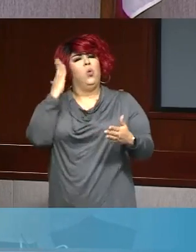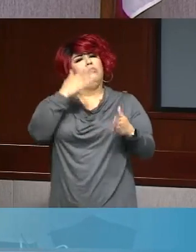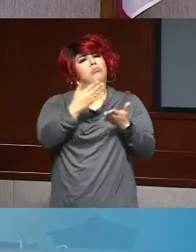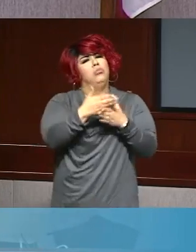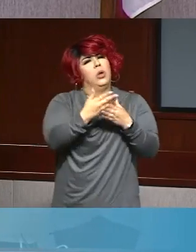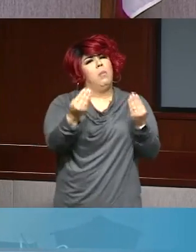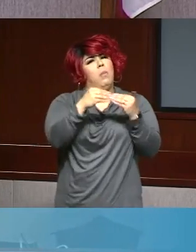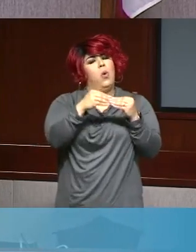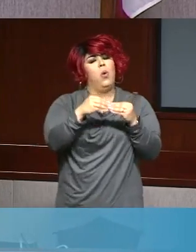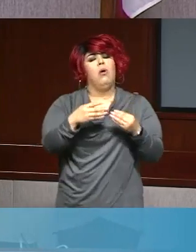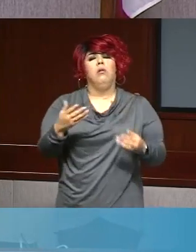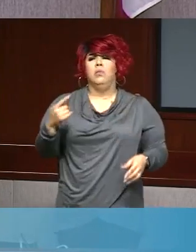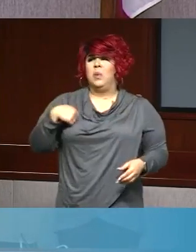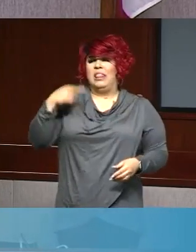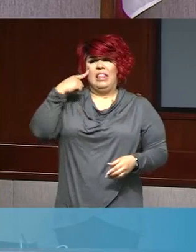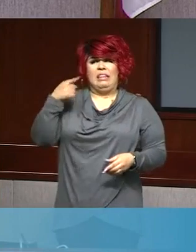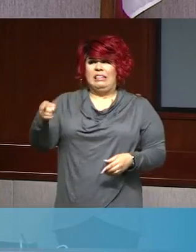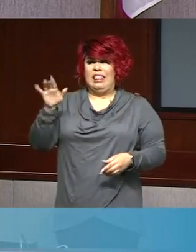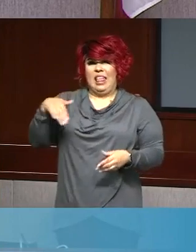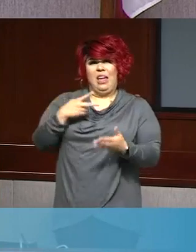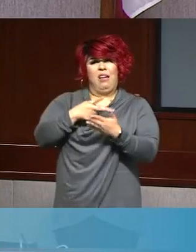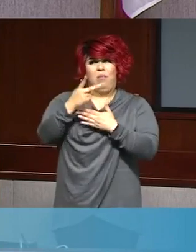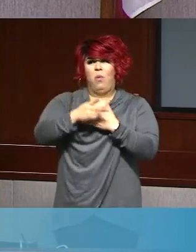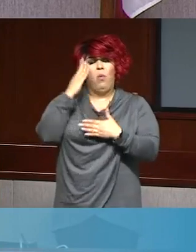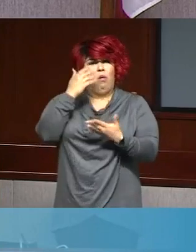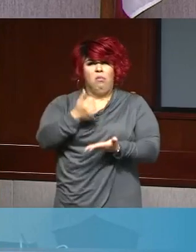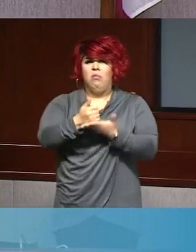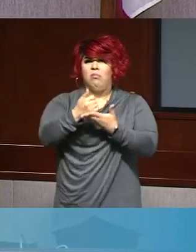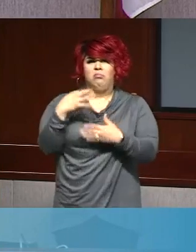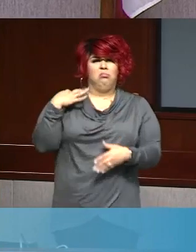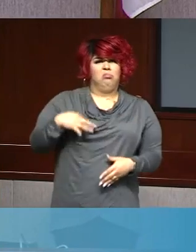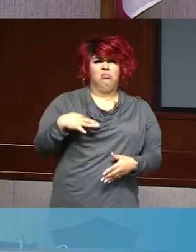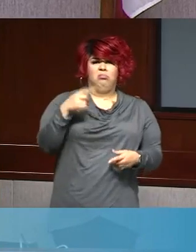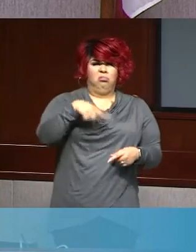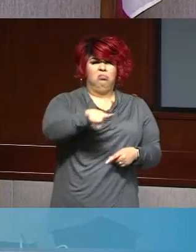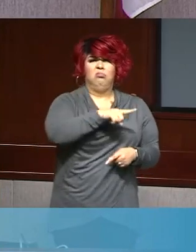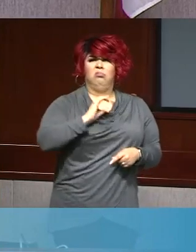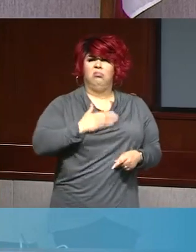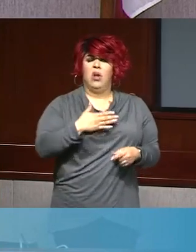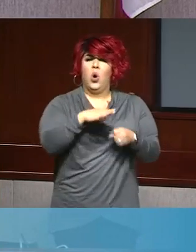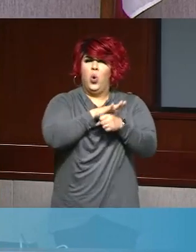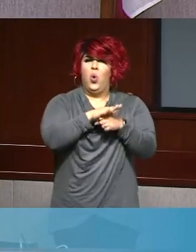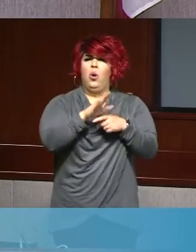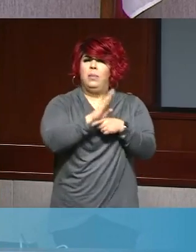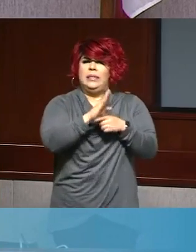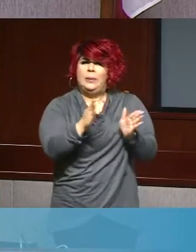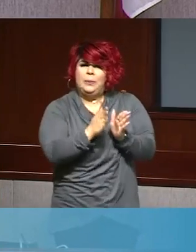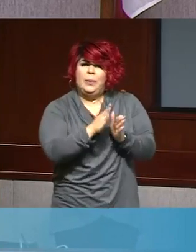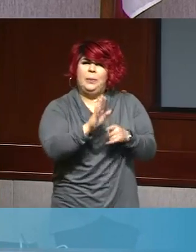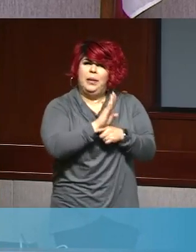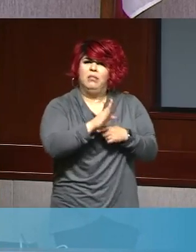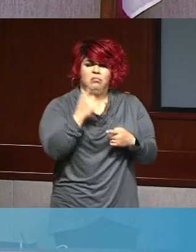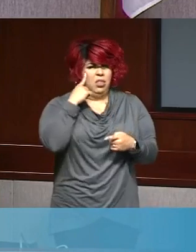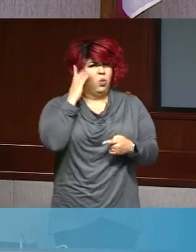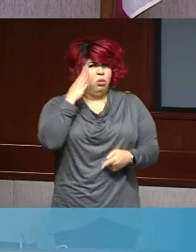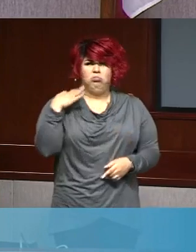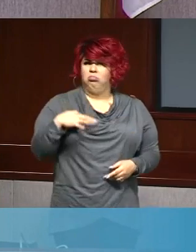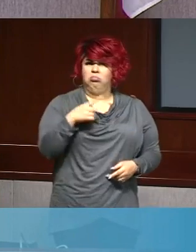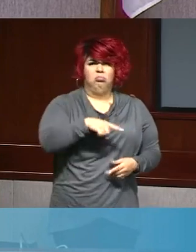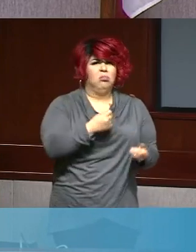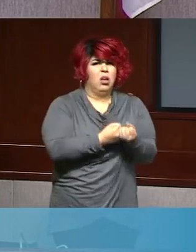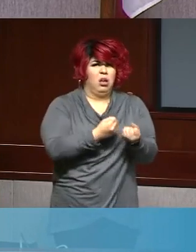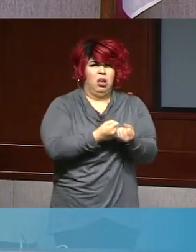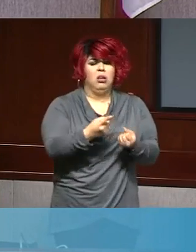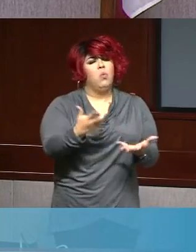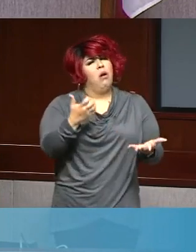forward. We think this is going to be incredibly helpful for our local small business community